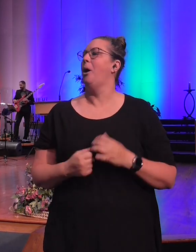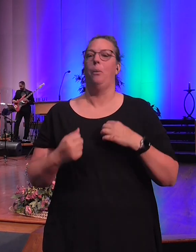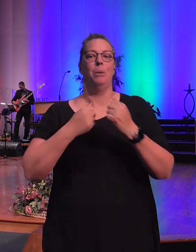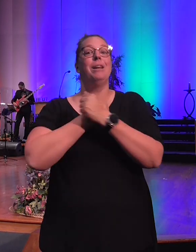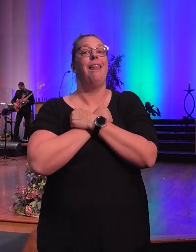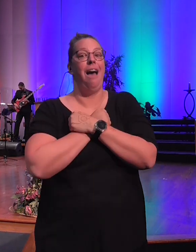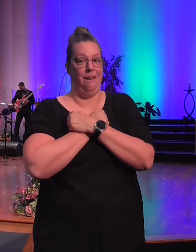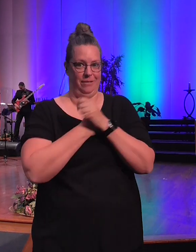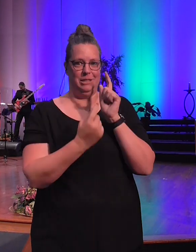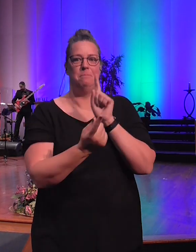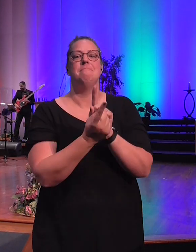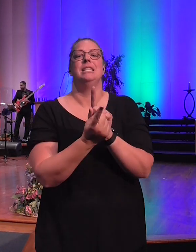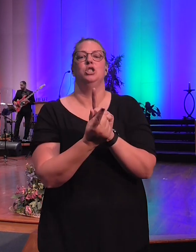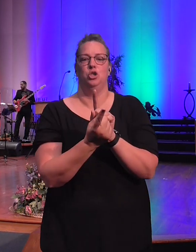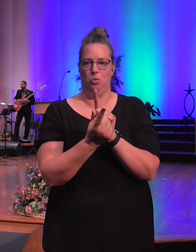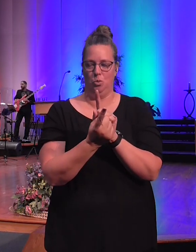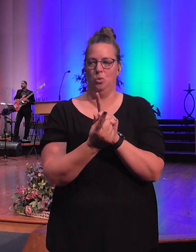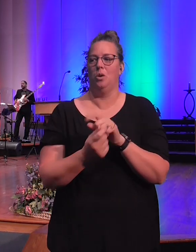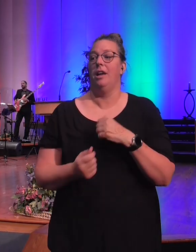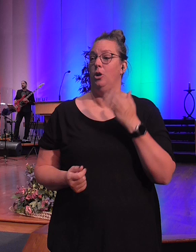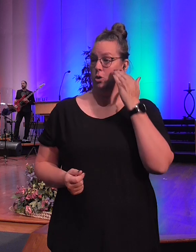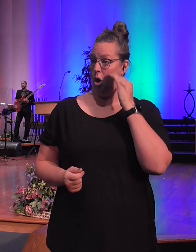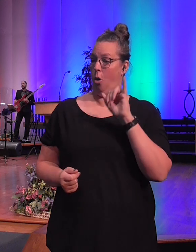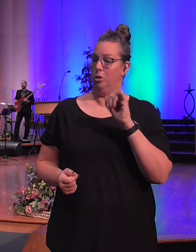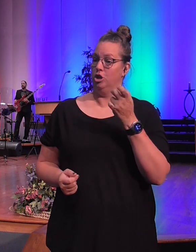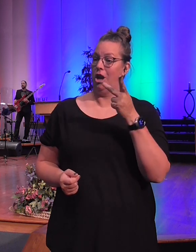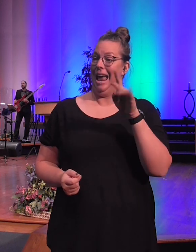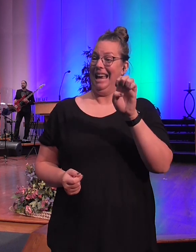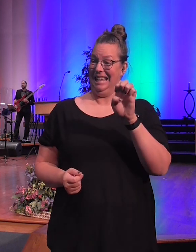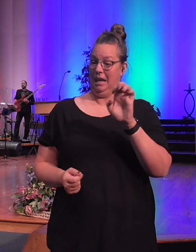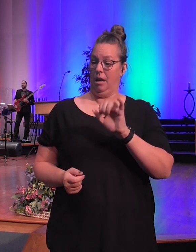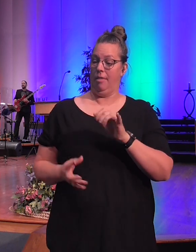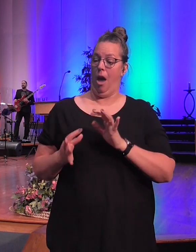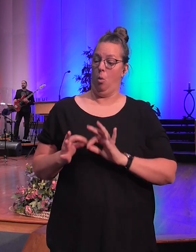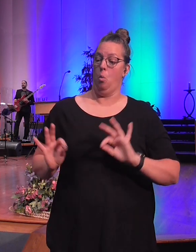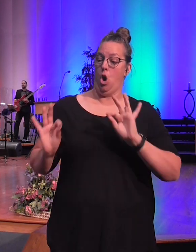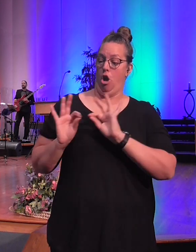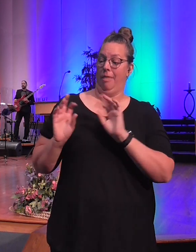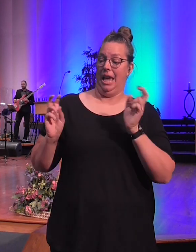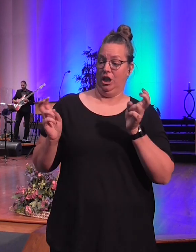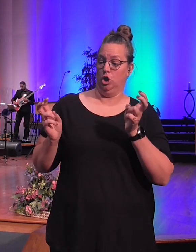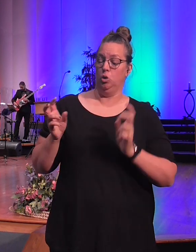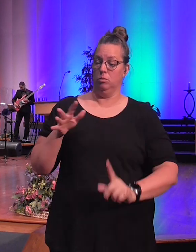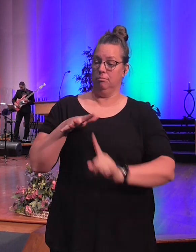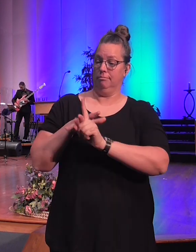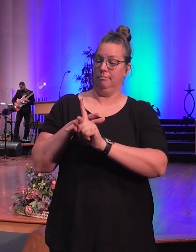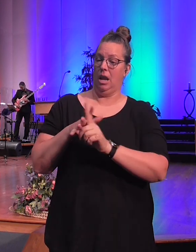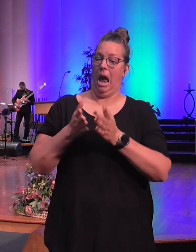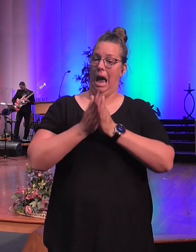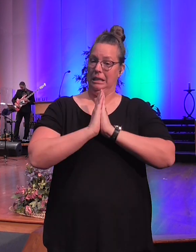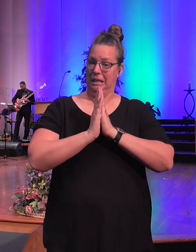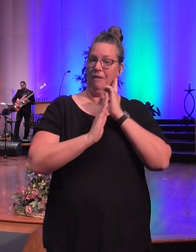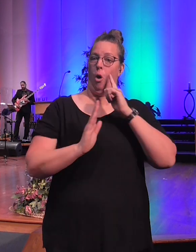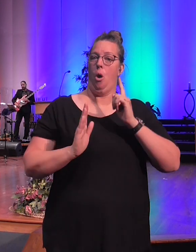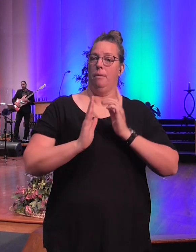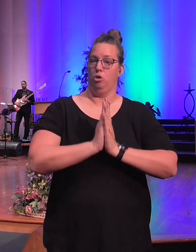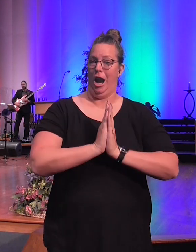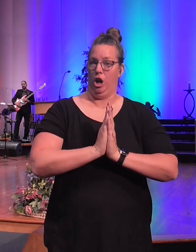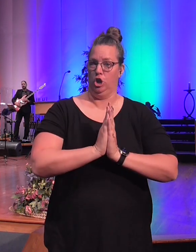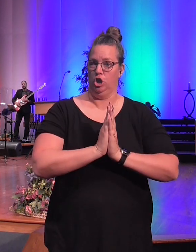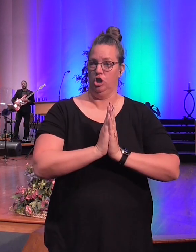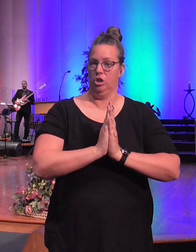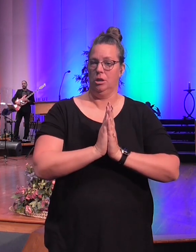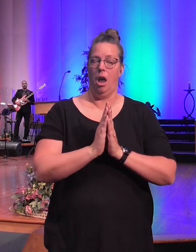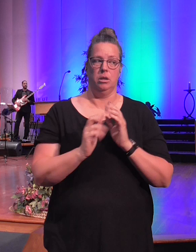you. You know, Jackie, where that worth issue shows up a lot? Sometimes when it comes to asking for prayer. And Yes. so what a